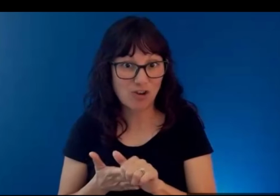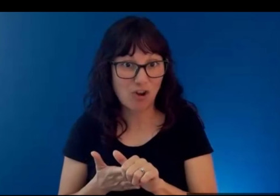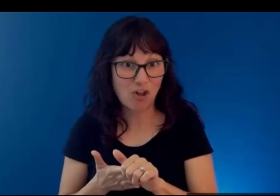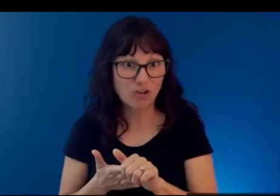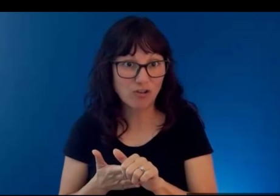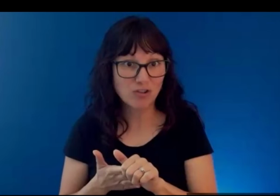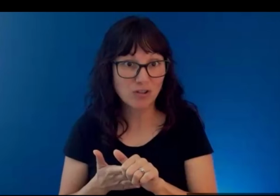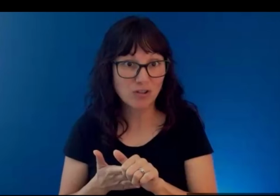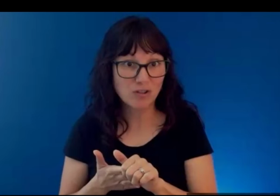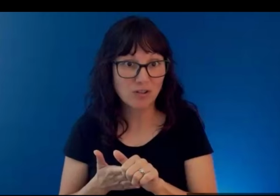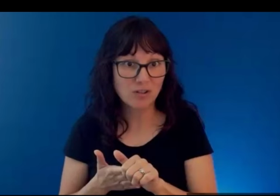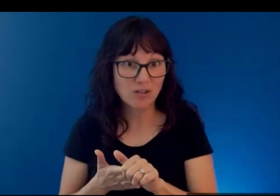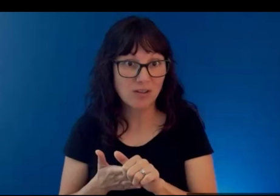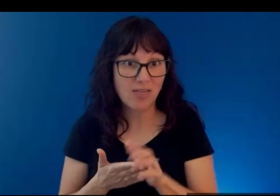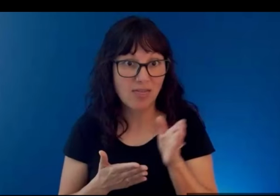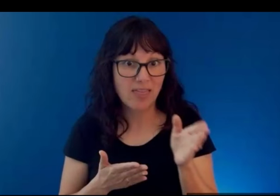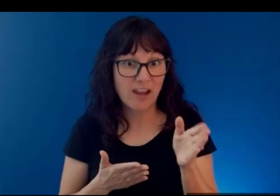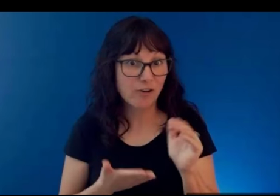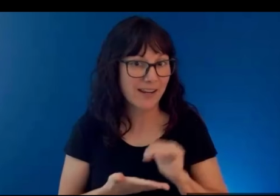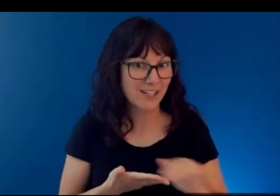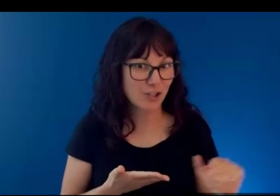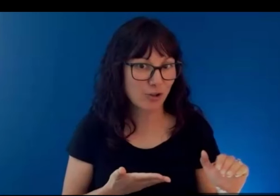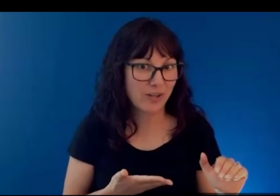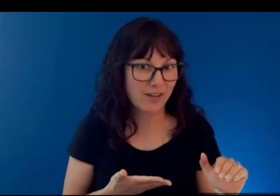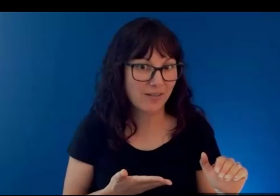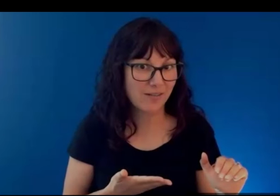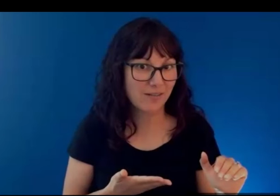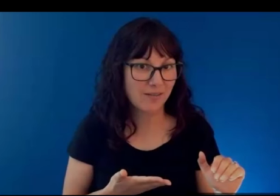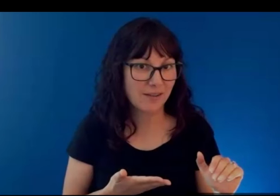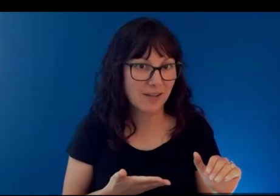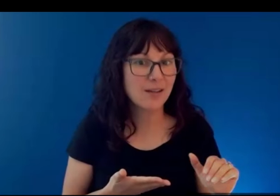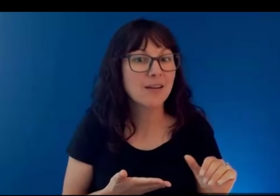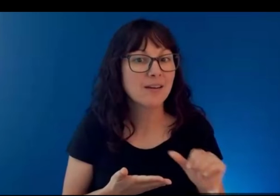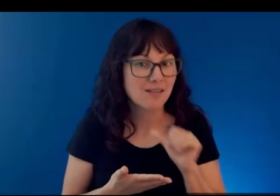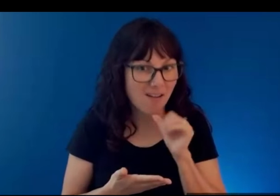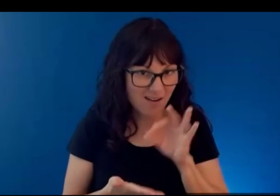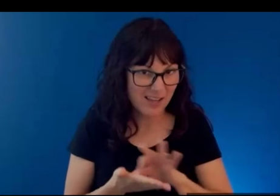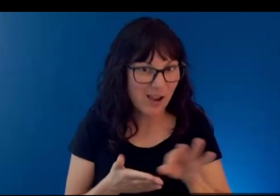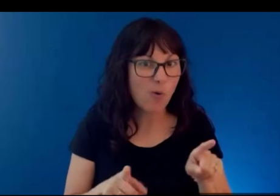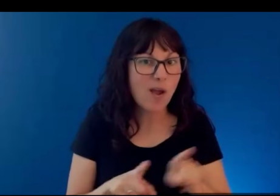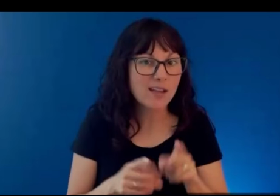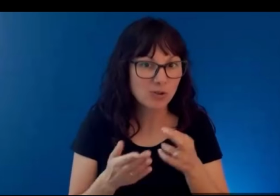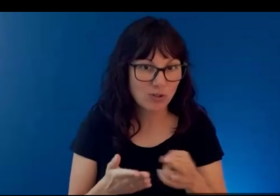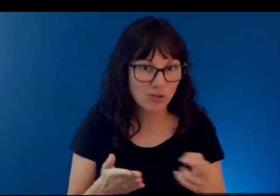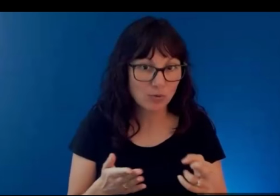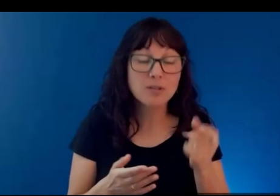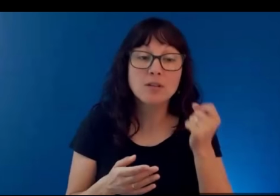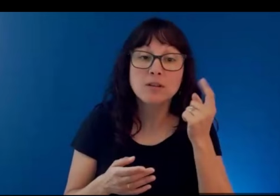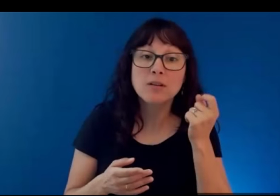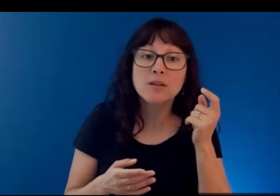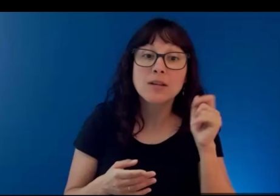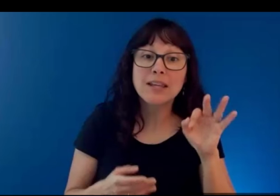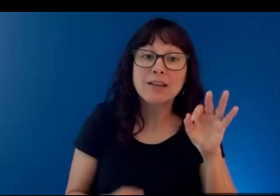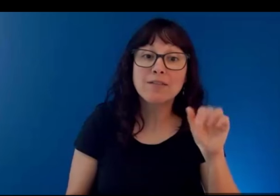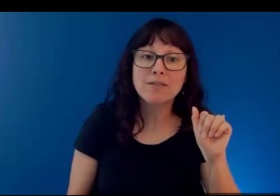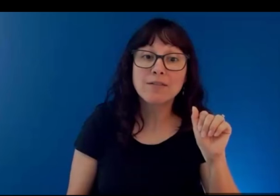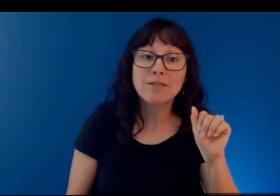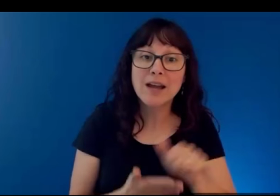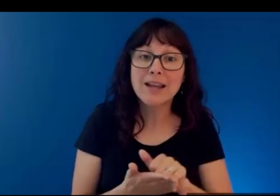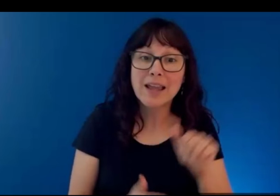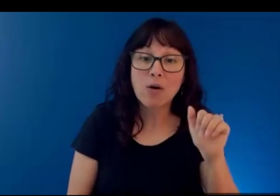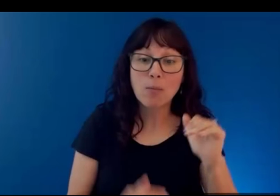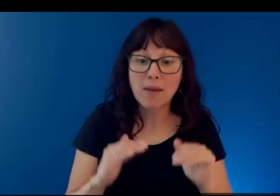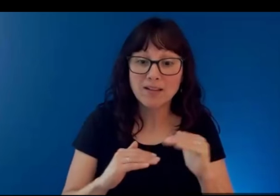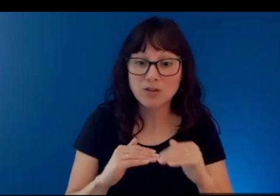$100,000 in an ABLE account from counting as a resource. Now, if the account balance goes